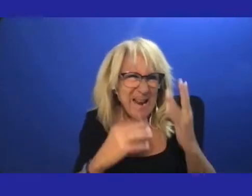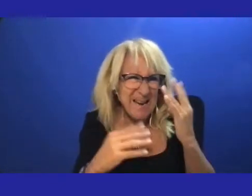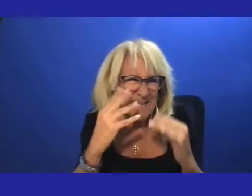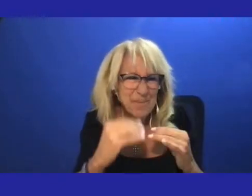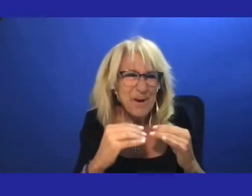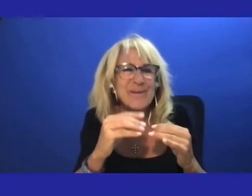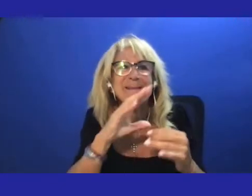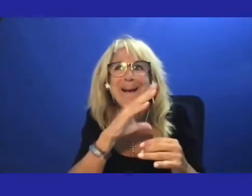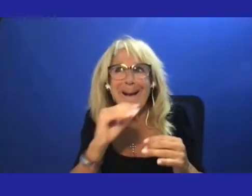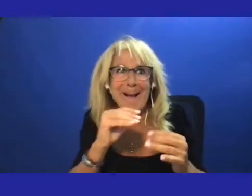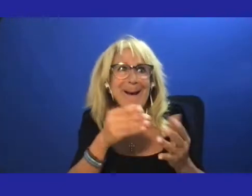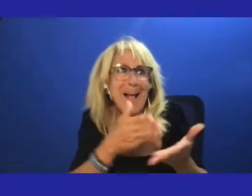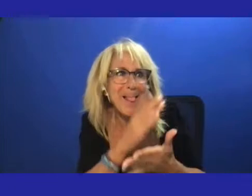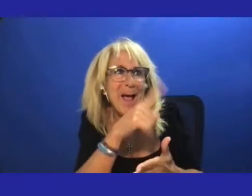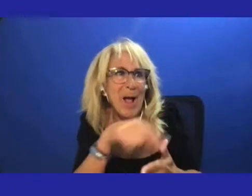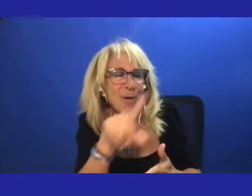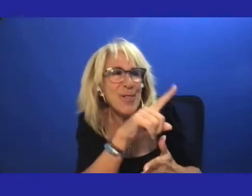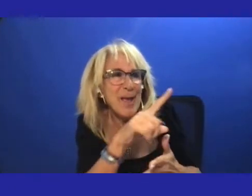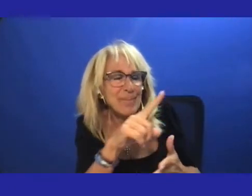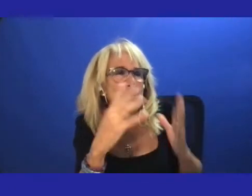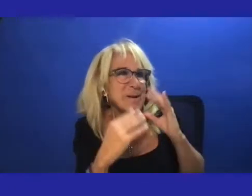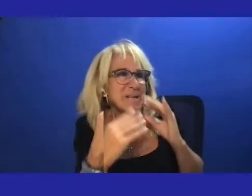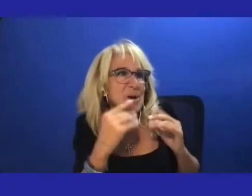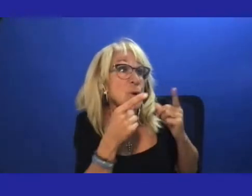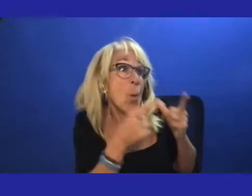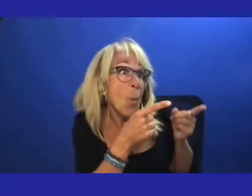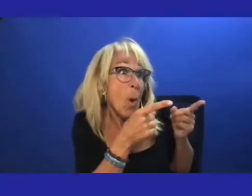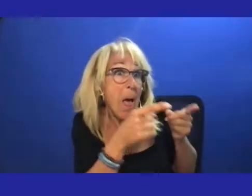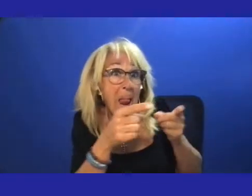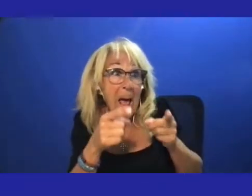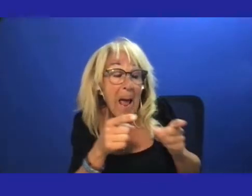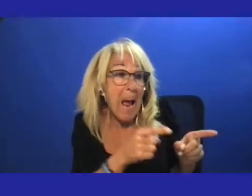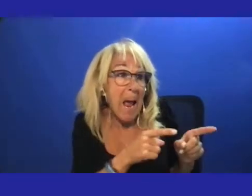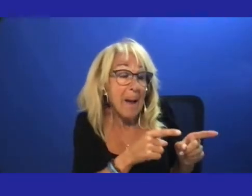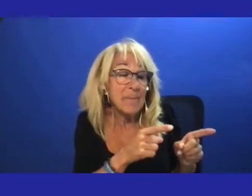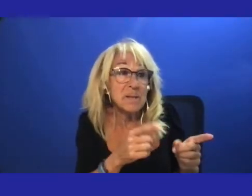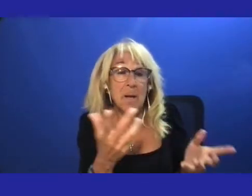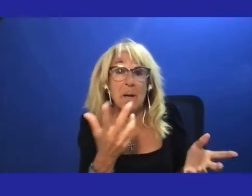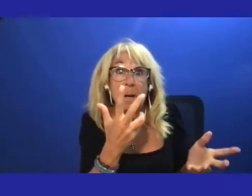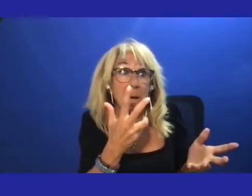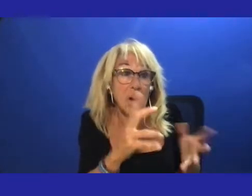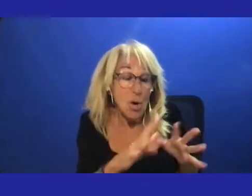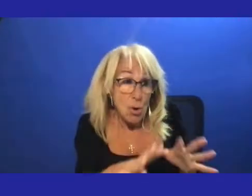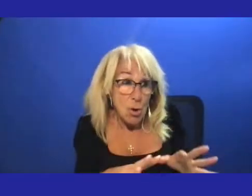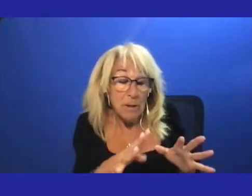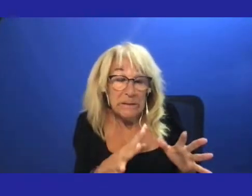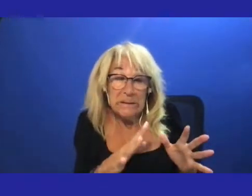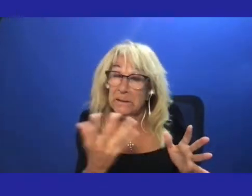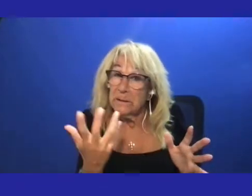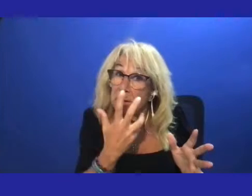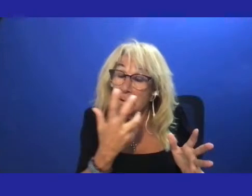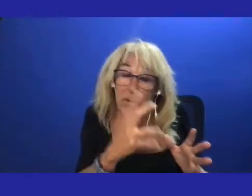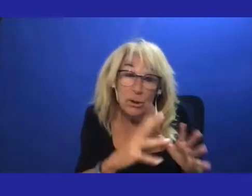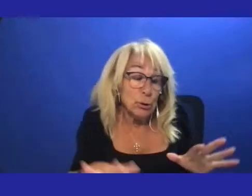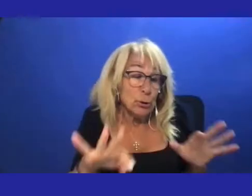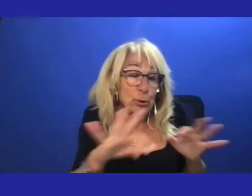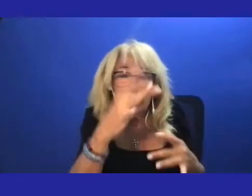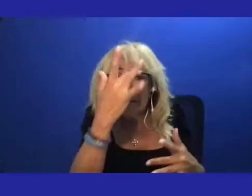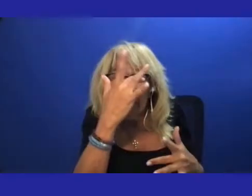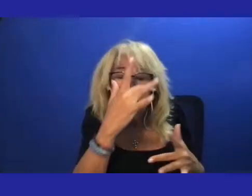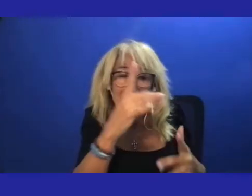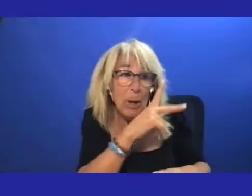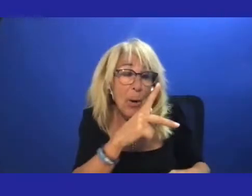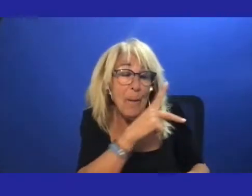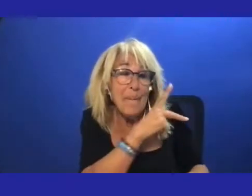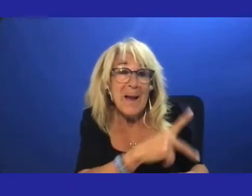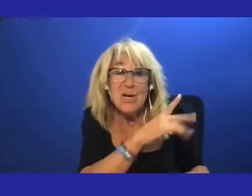what happens. How do you deal with a ventilator that's alarming in a critically ill patient? We have our nursing educators and our sim team